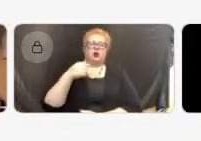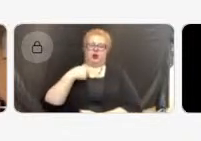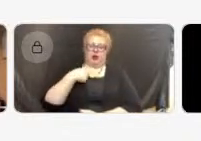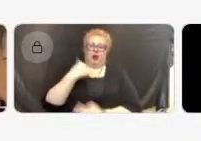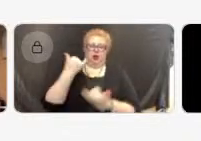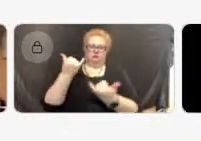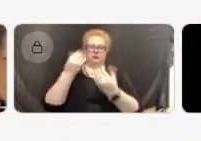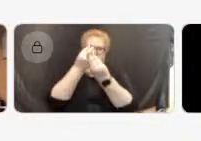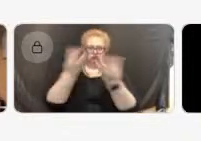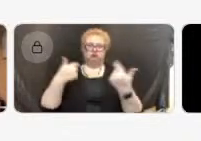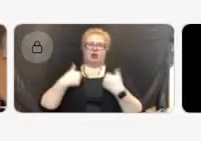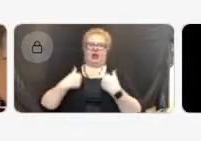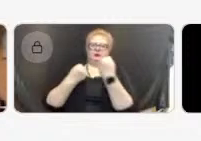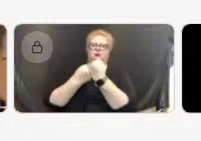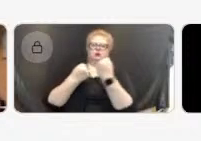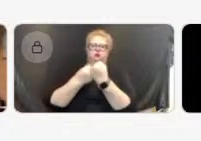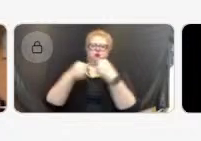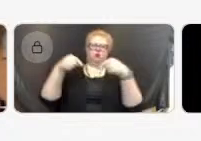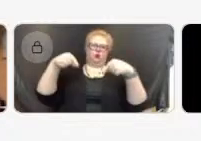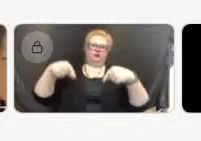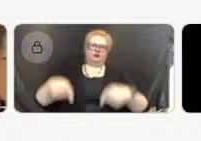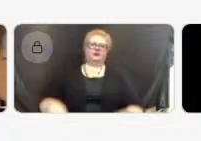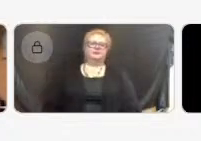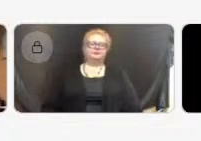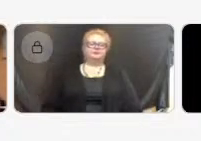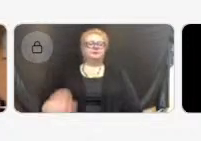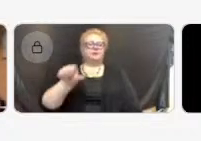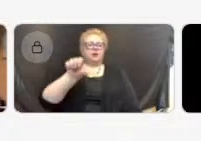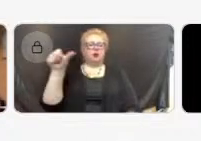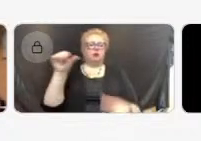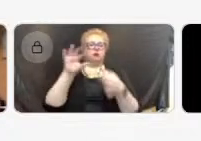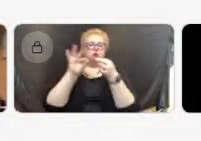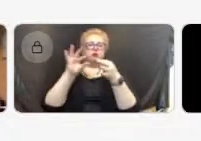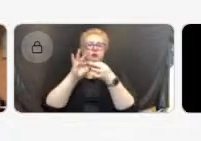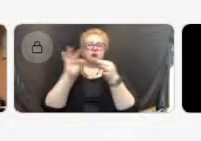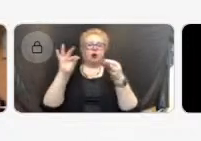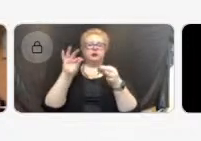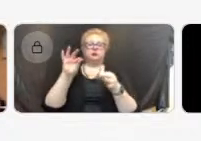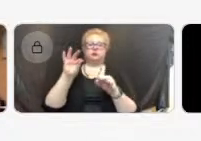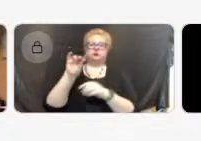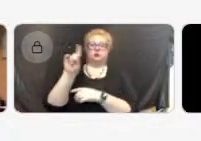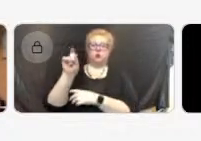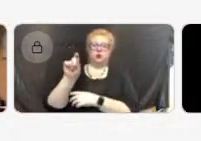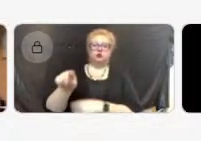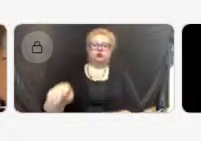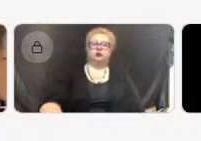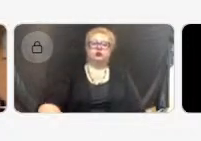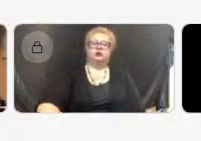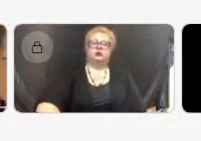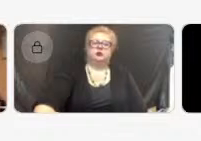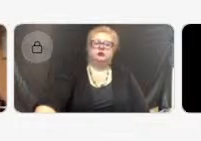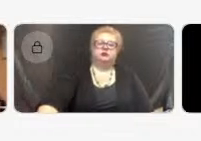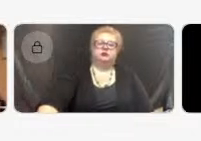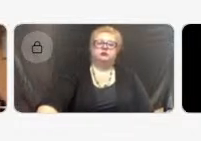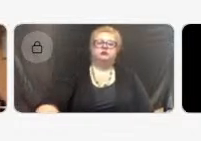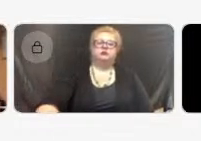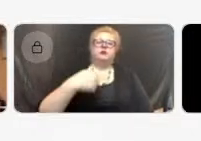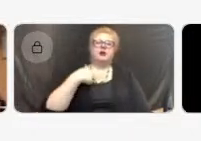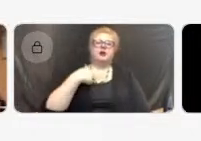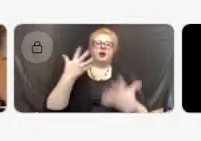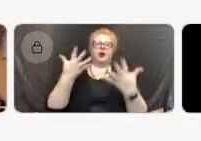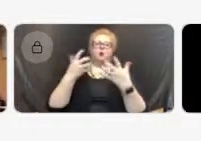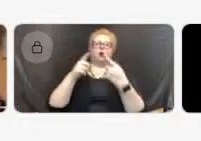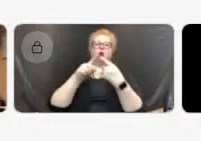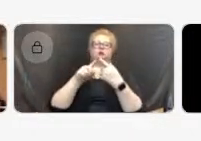Thank you, sir. Any other comments or questions by the commission? Yes, I would like to echo